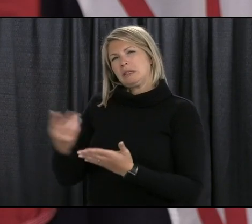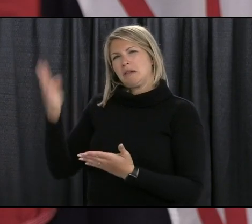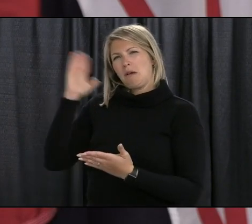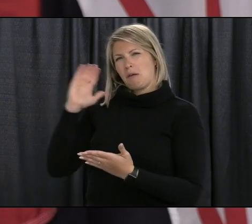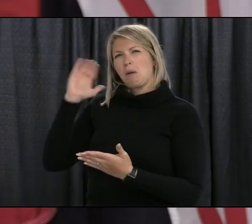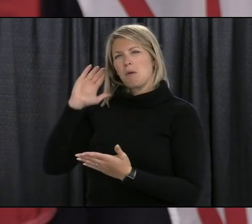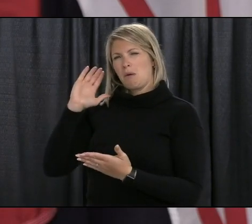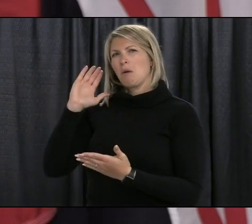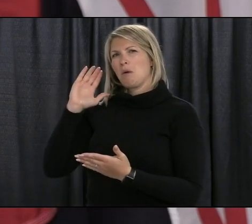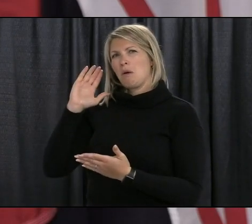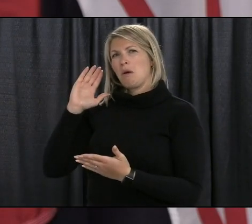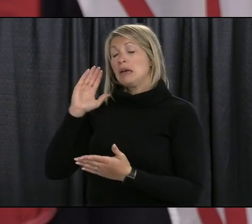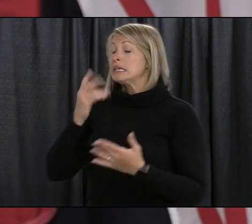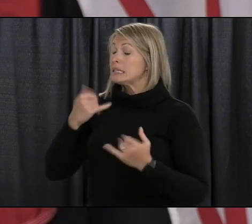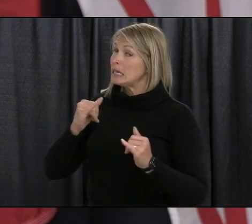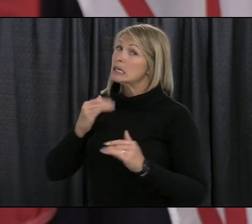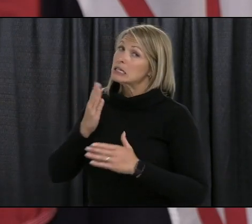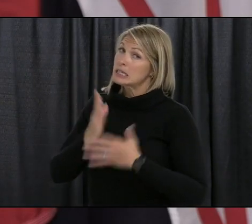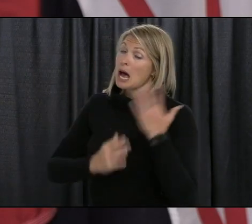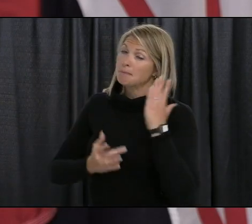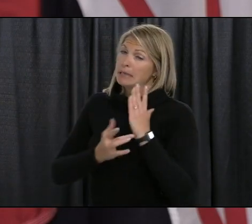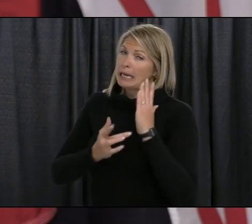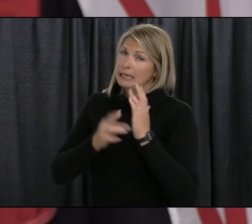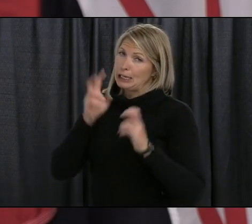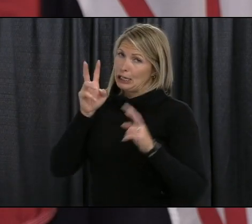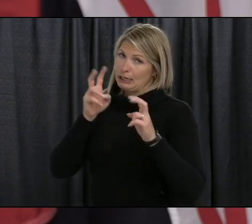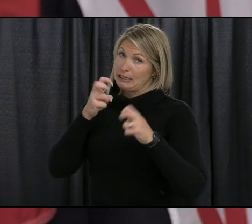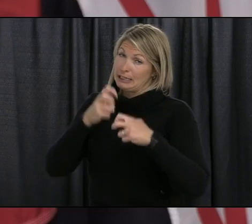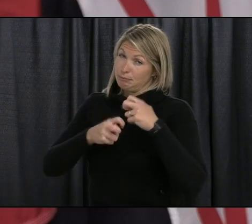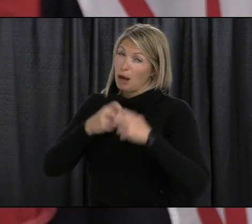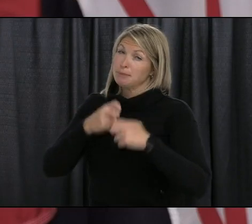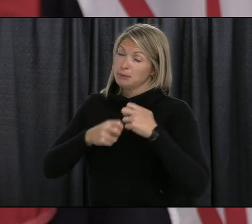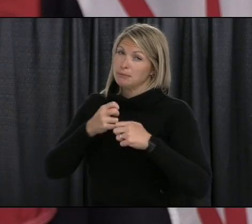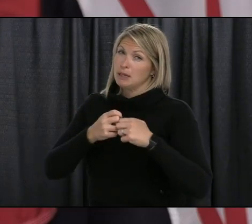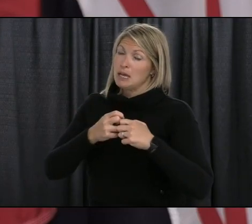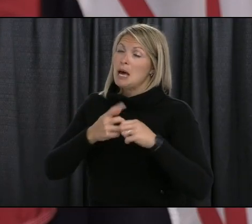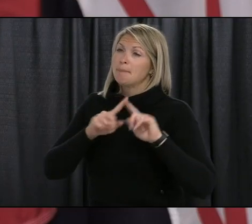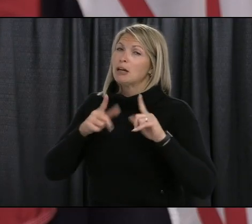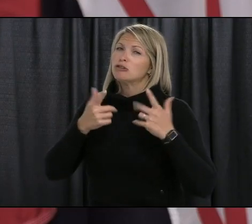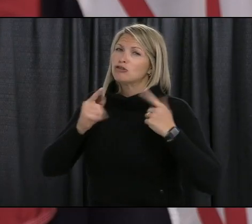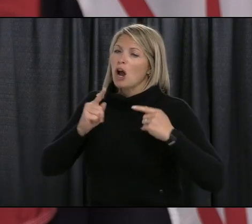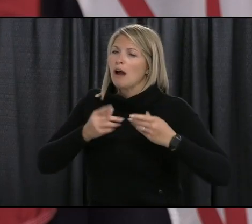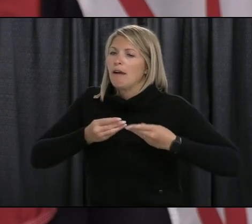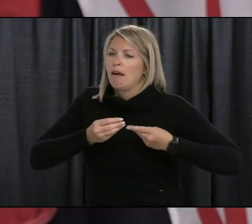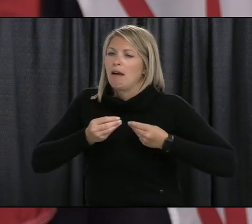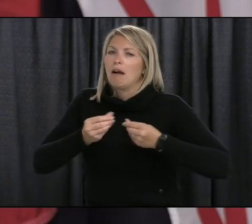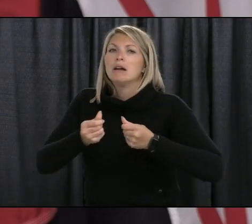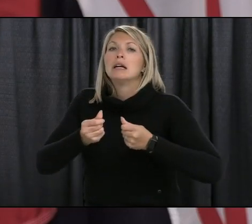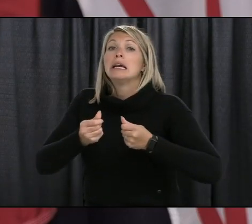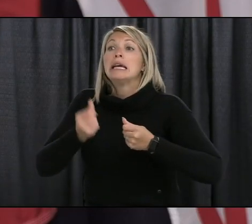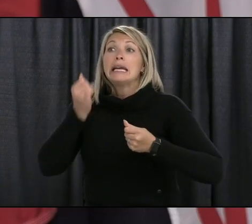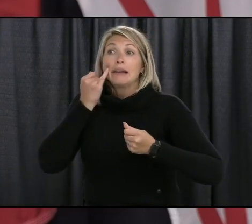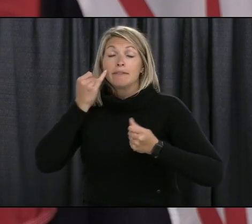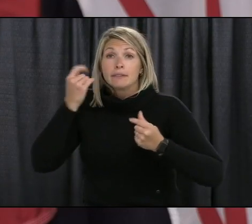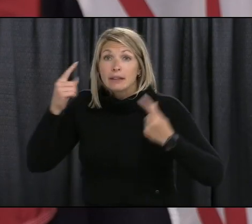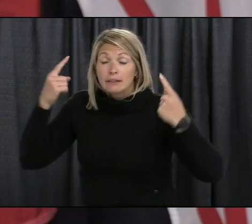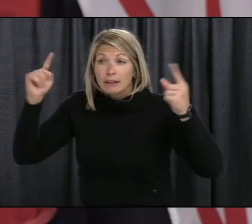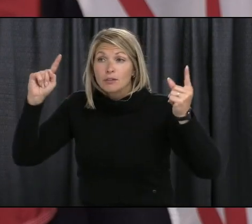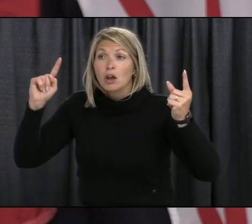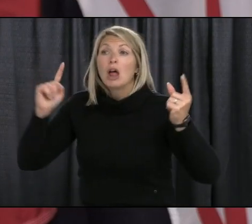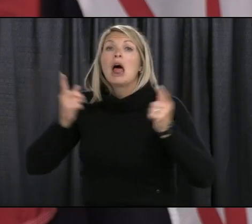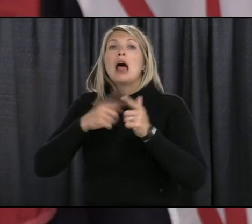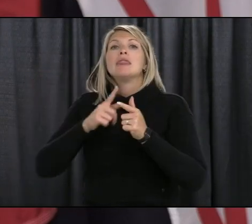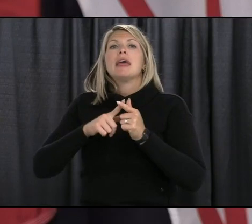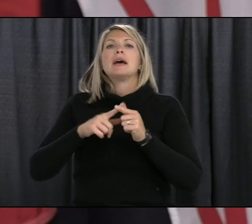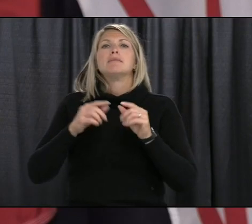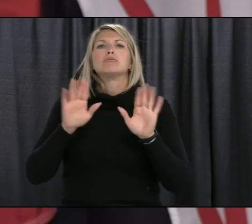that, then, if that serves the purpose, it would then simply be a question of expanding that. This would be